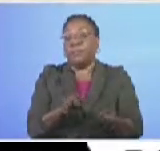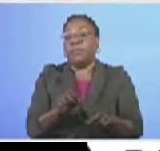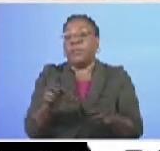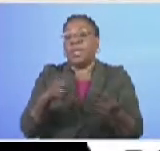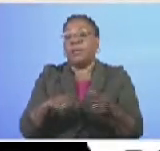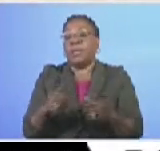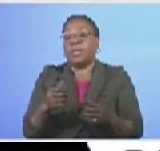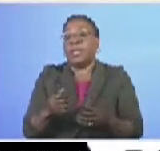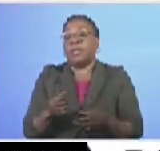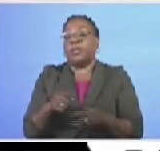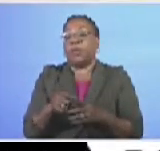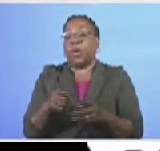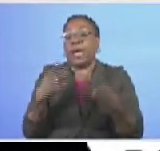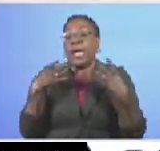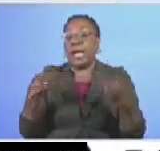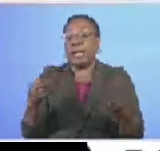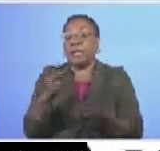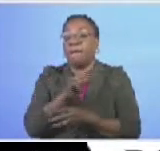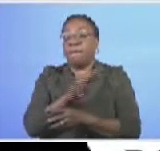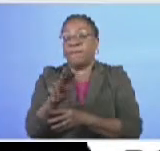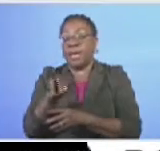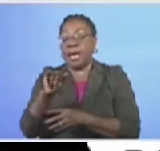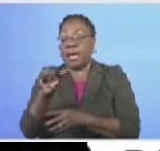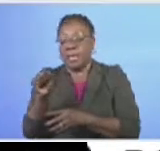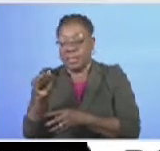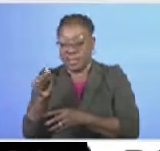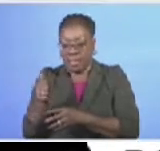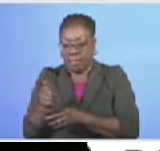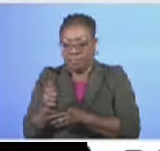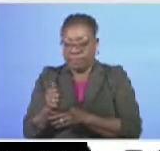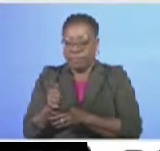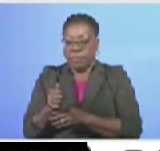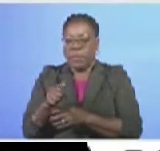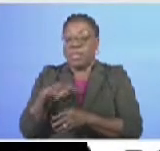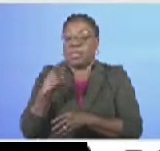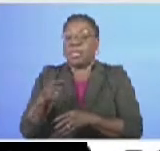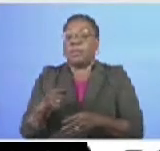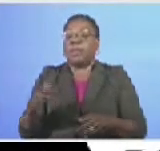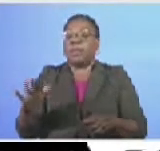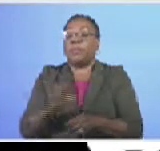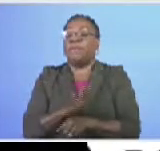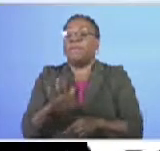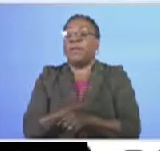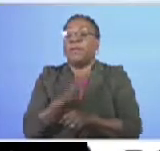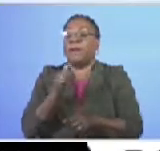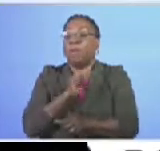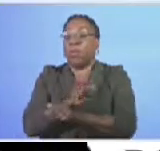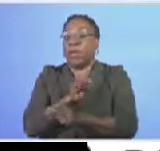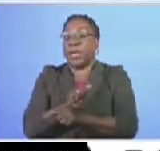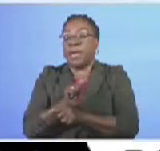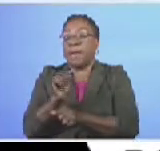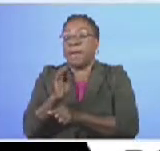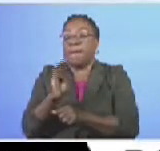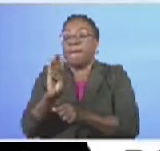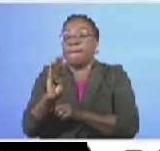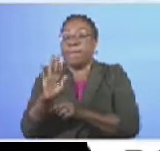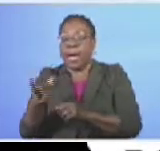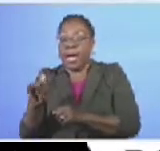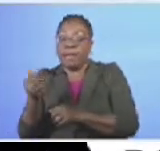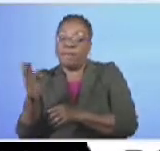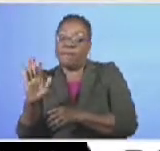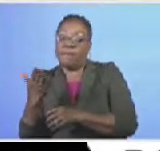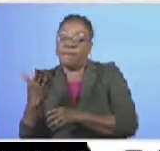the health visa. He says the Bahamian developers have advised it may not be fully functional by the 5th, but they are currently working with a